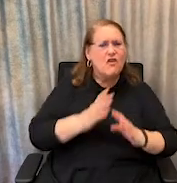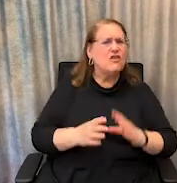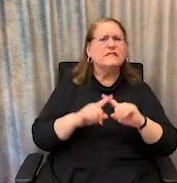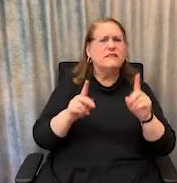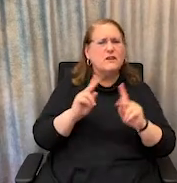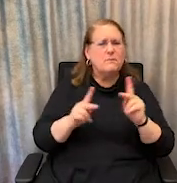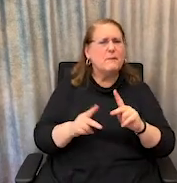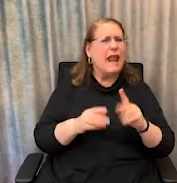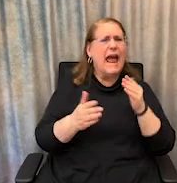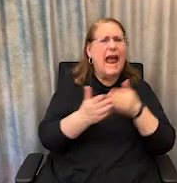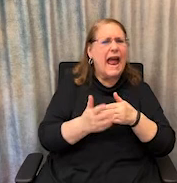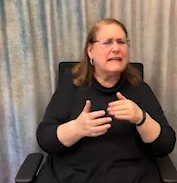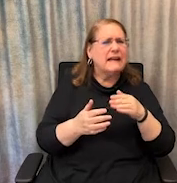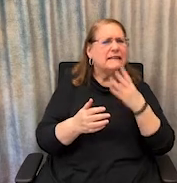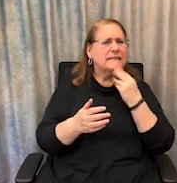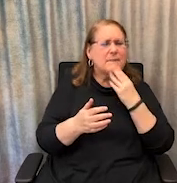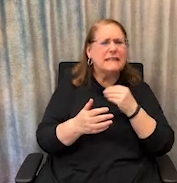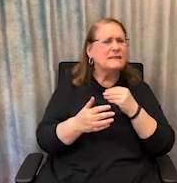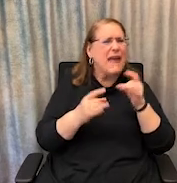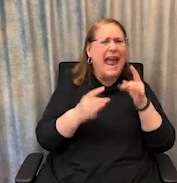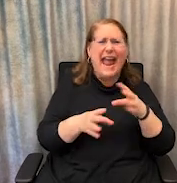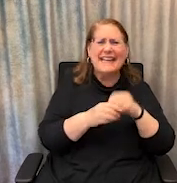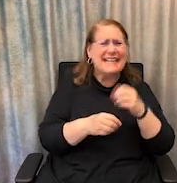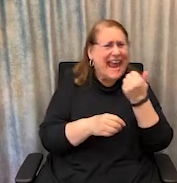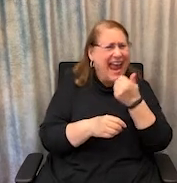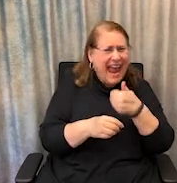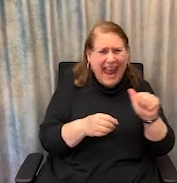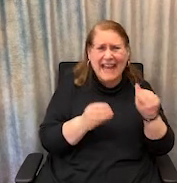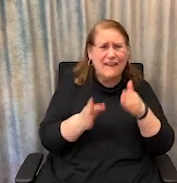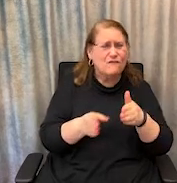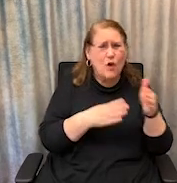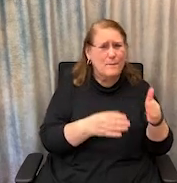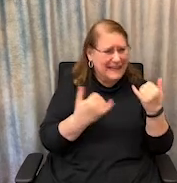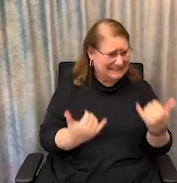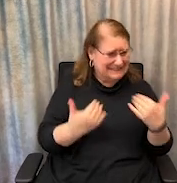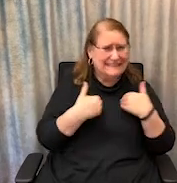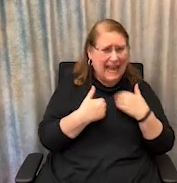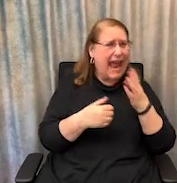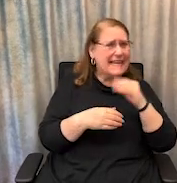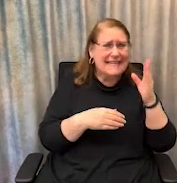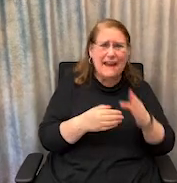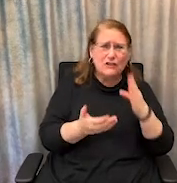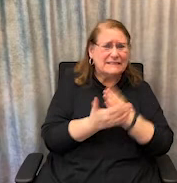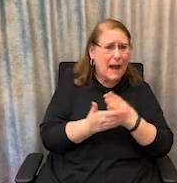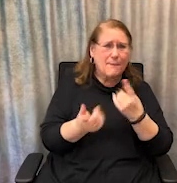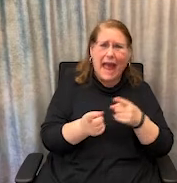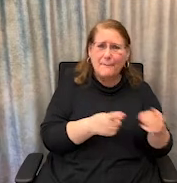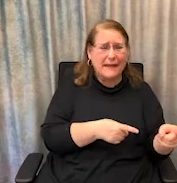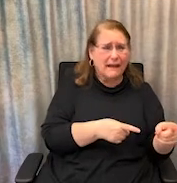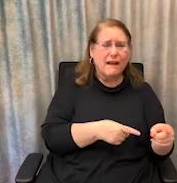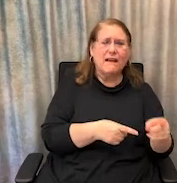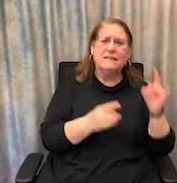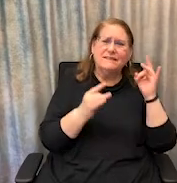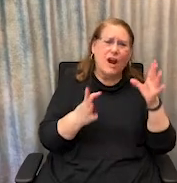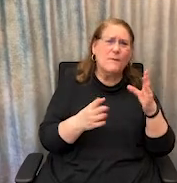anti-Semitism, discrimination or hate in any shape or form exists here now, it's happening, it has never stopped happening. That's the hard truth, and